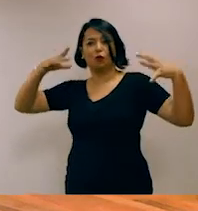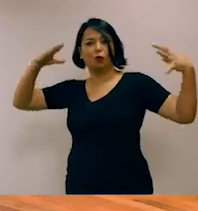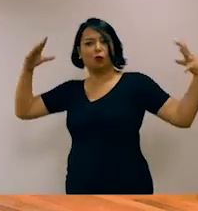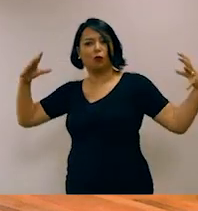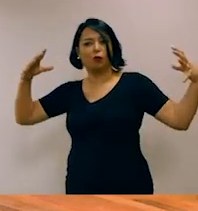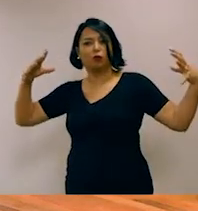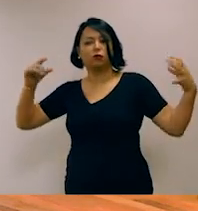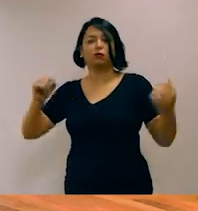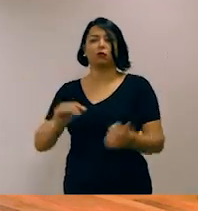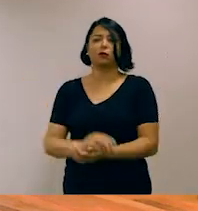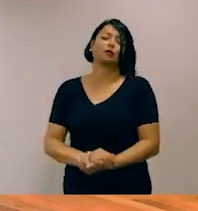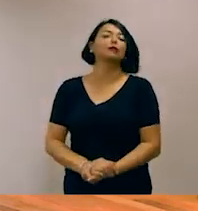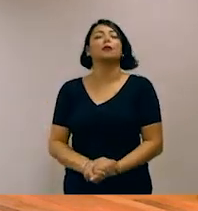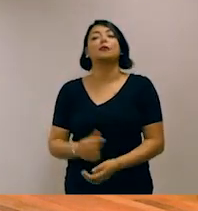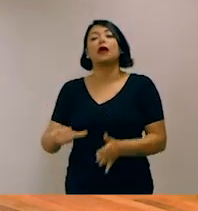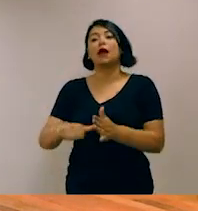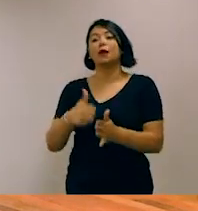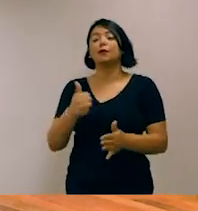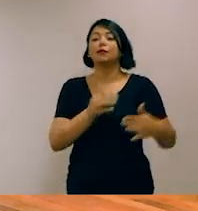the results.